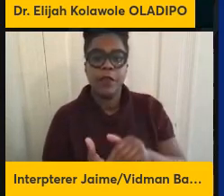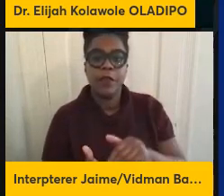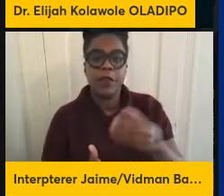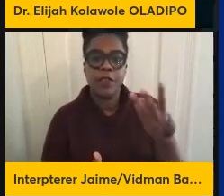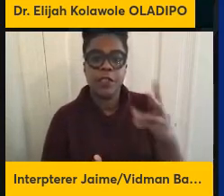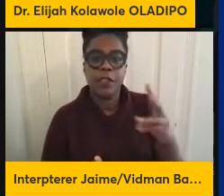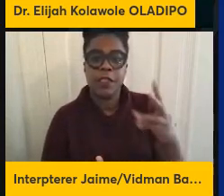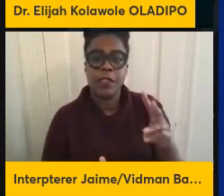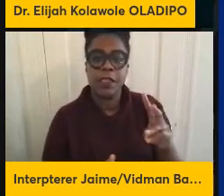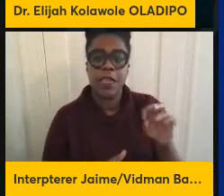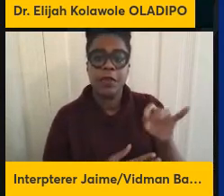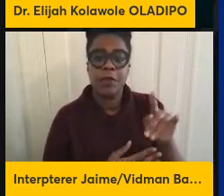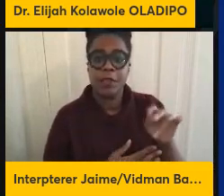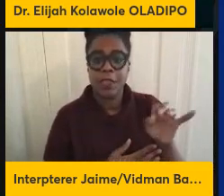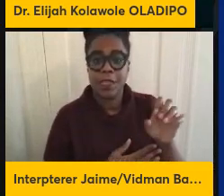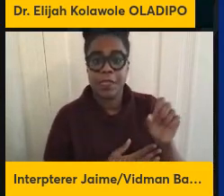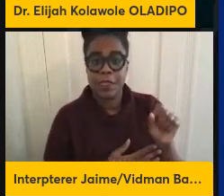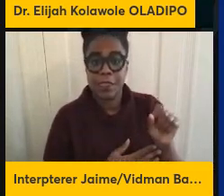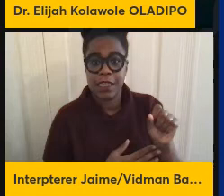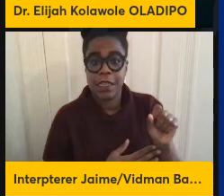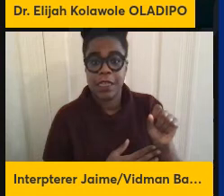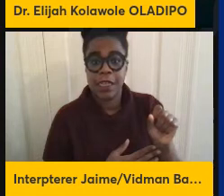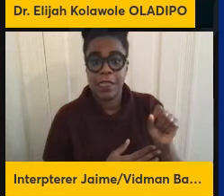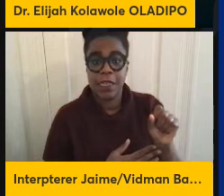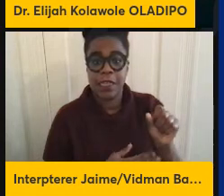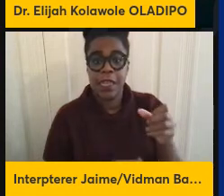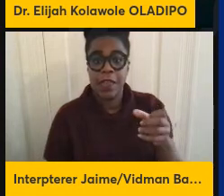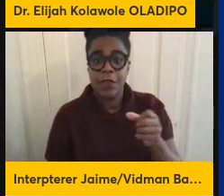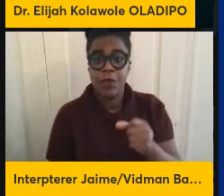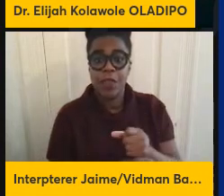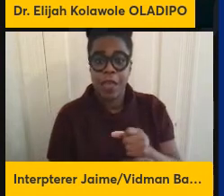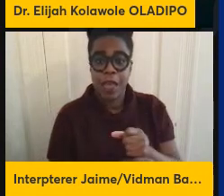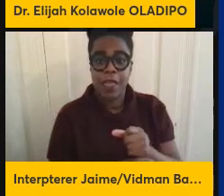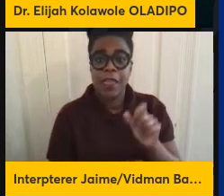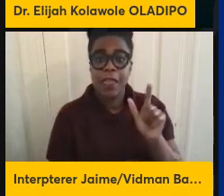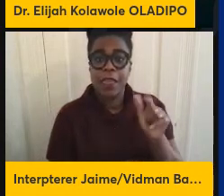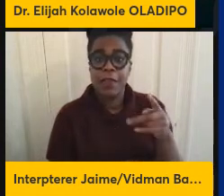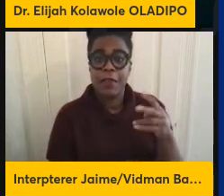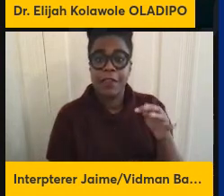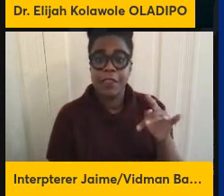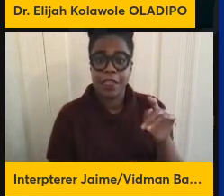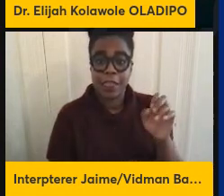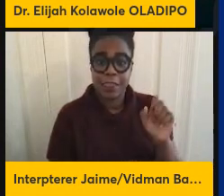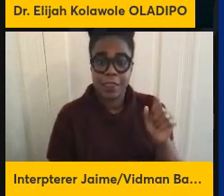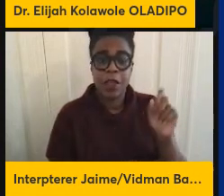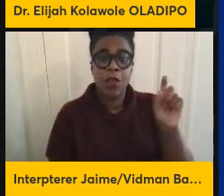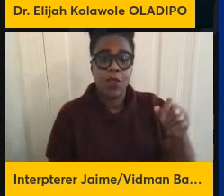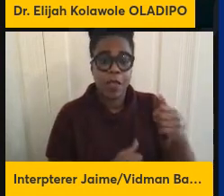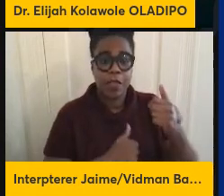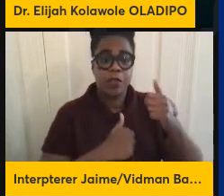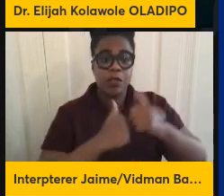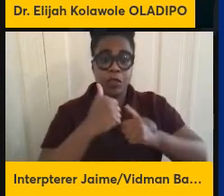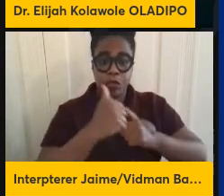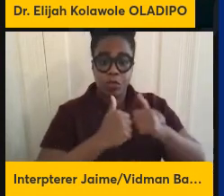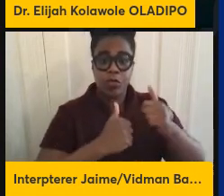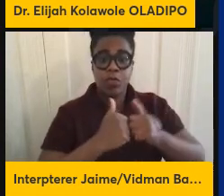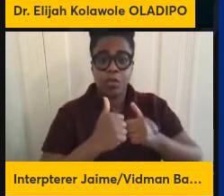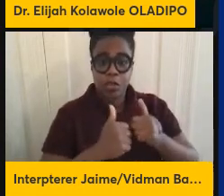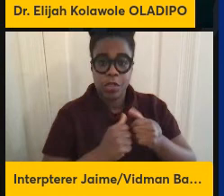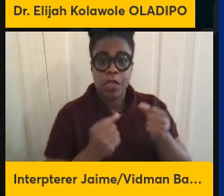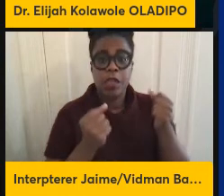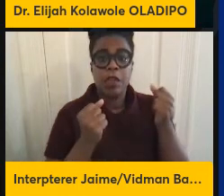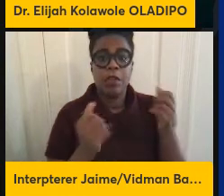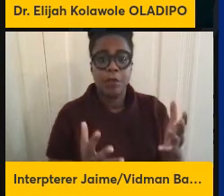T lymphocytes, and we have 40 C B cells. And therefore, we had to construct a multiple epitope